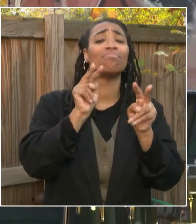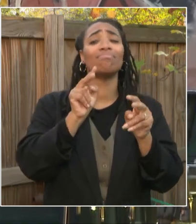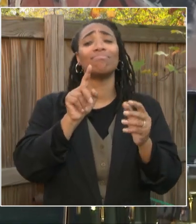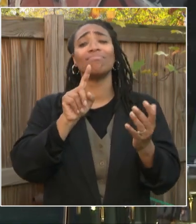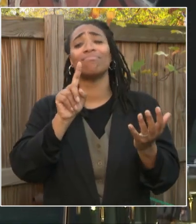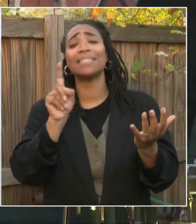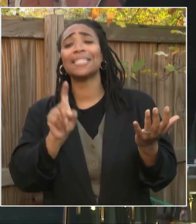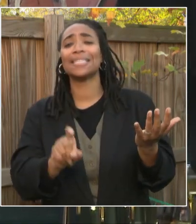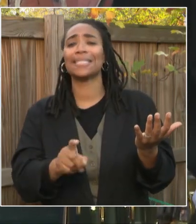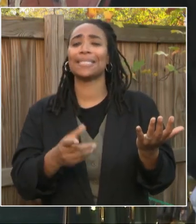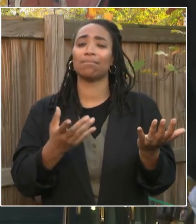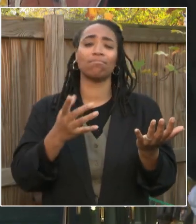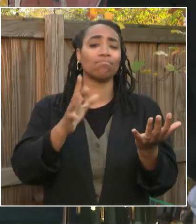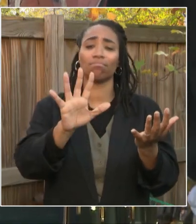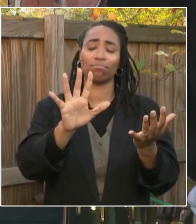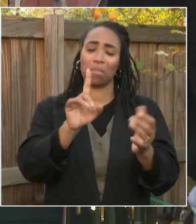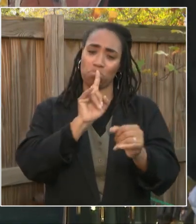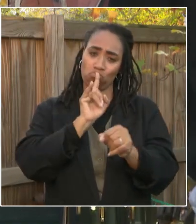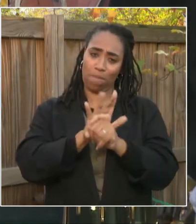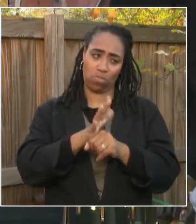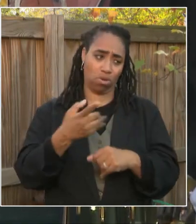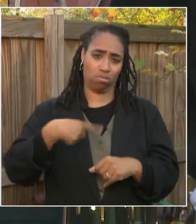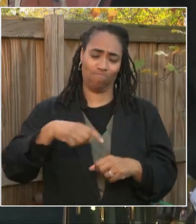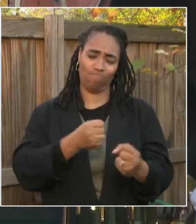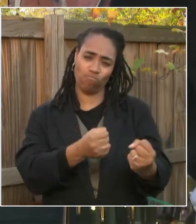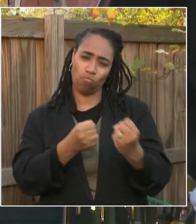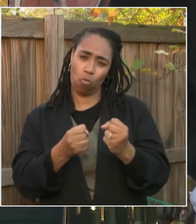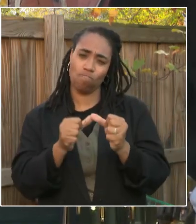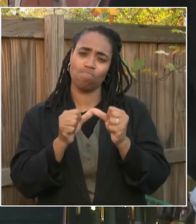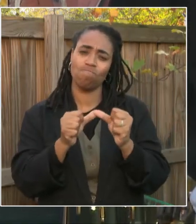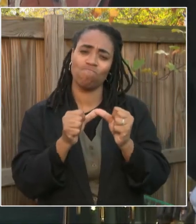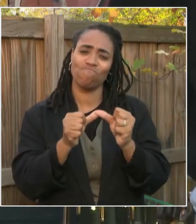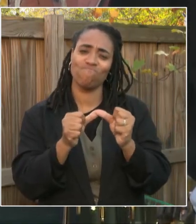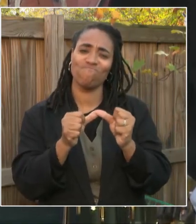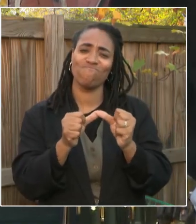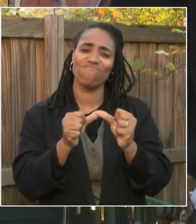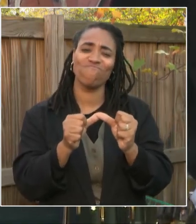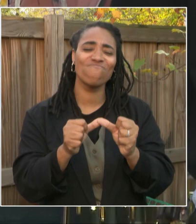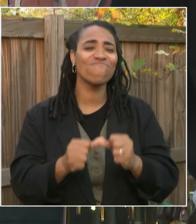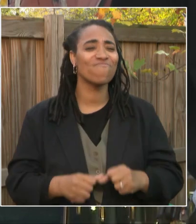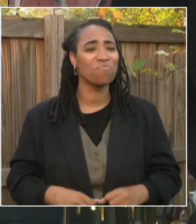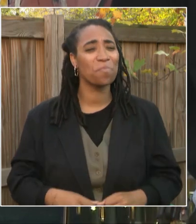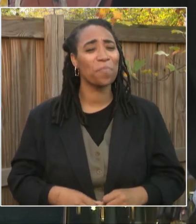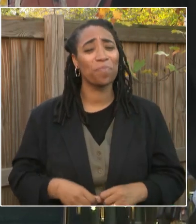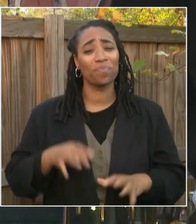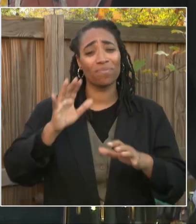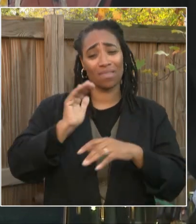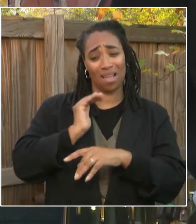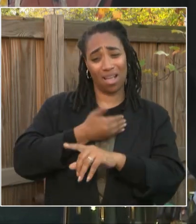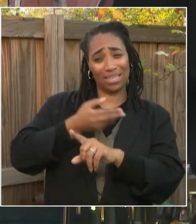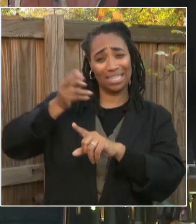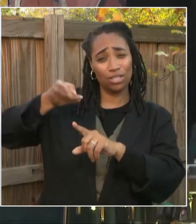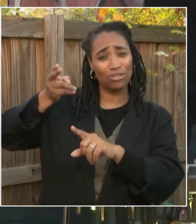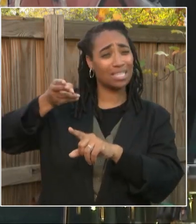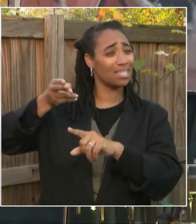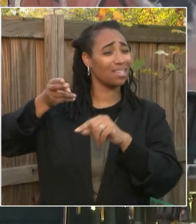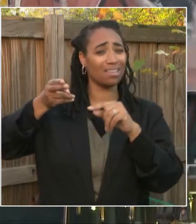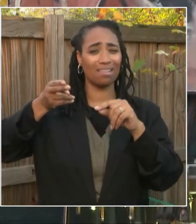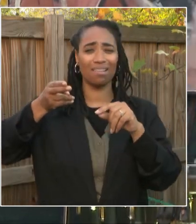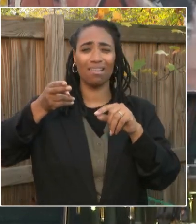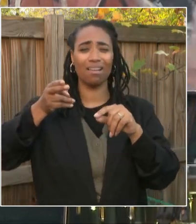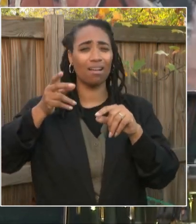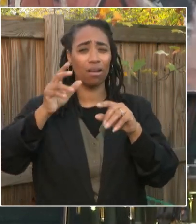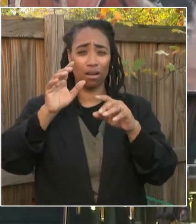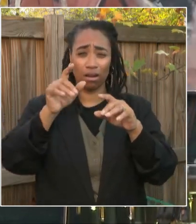is stronger than ever. And being united in our history and culture is so important to the